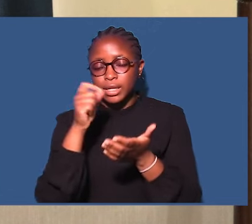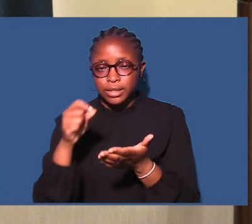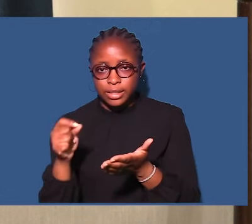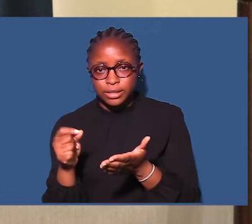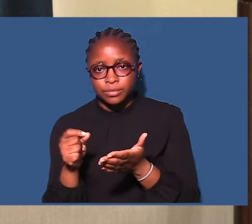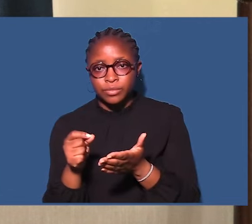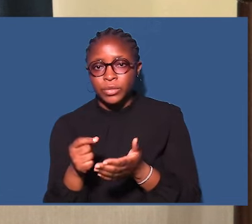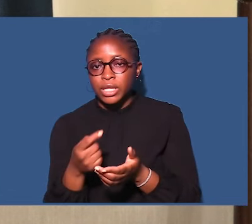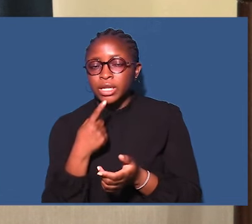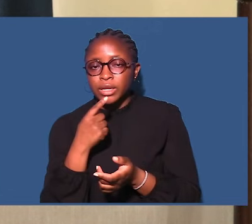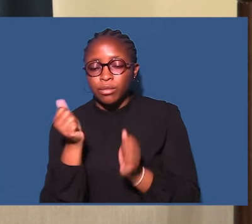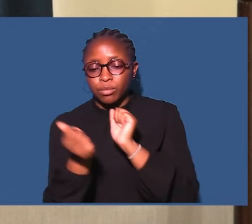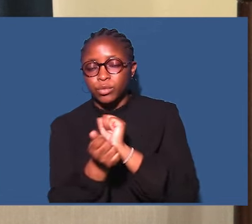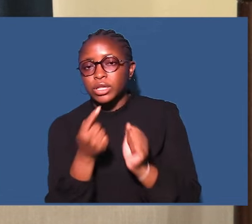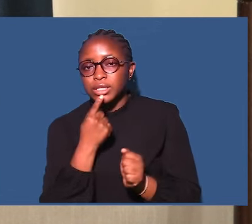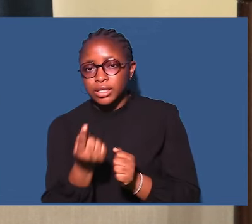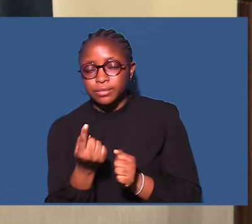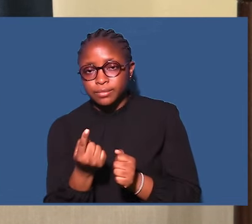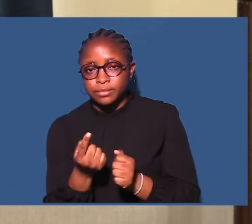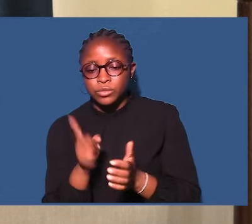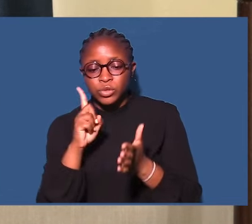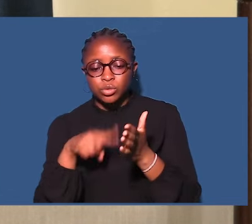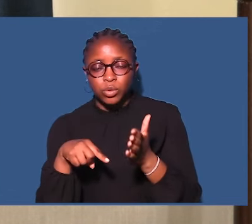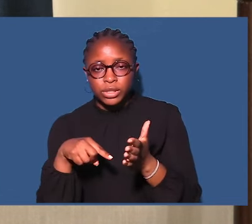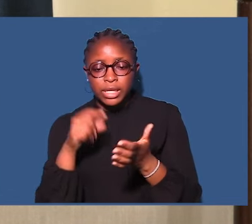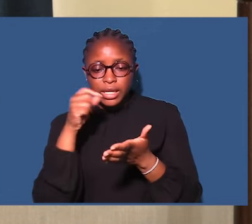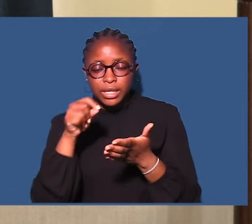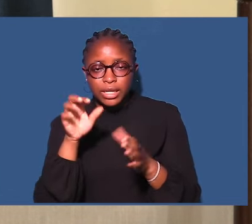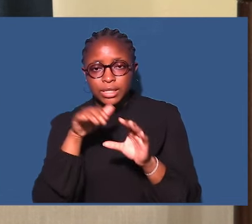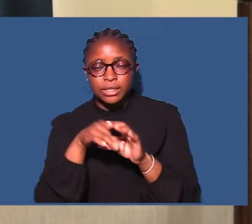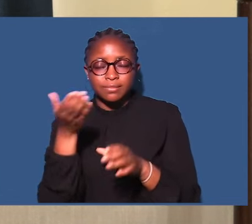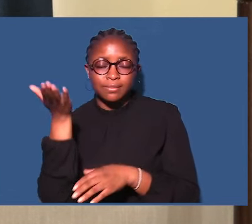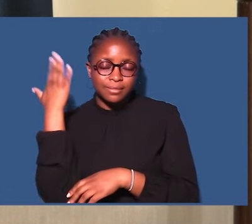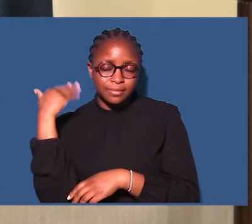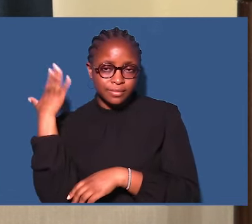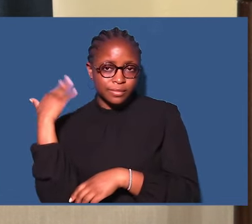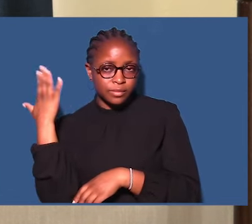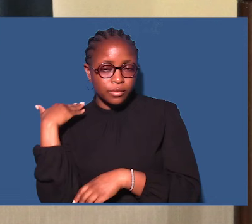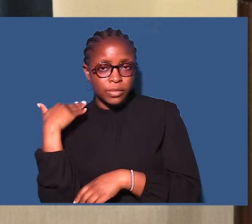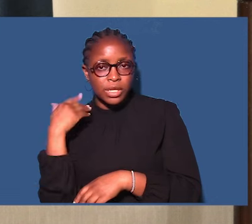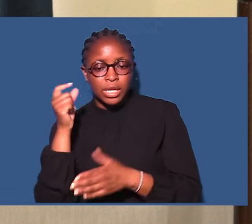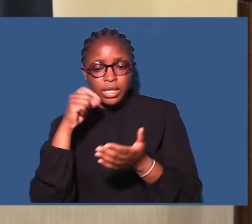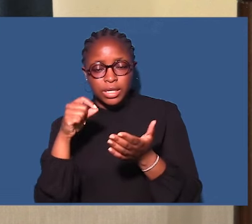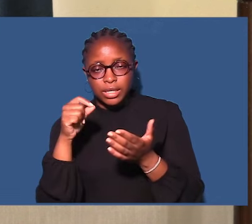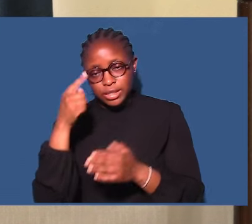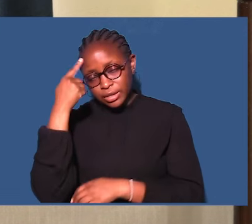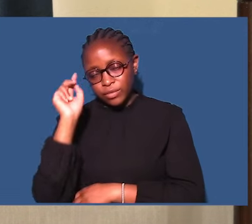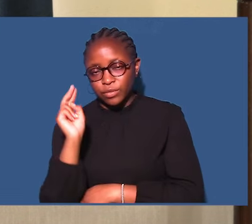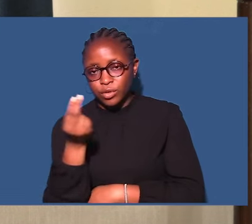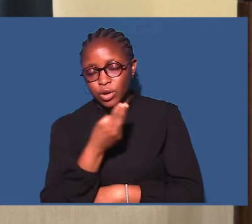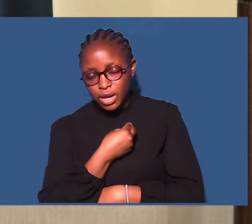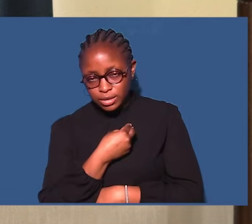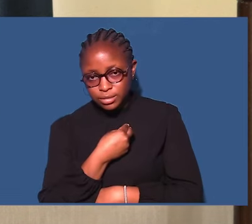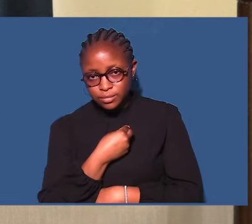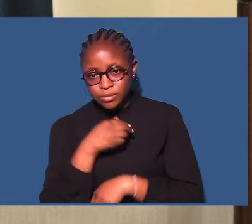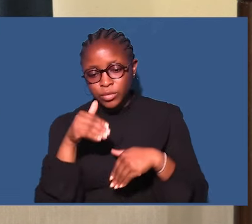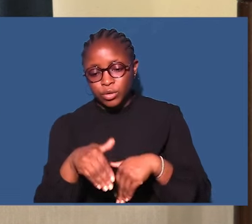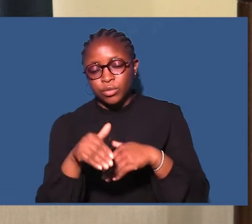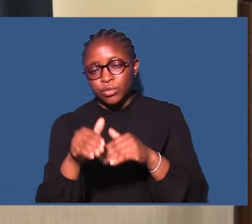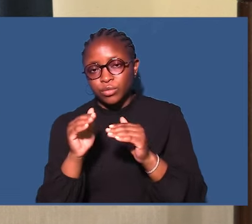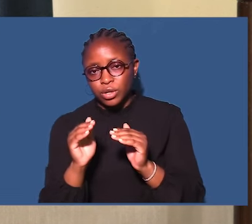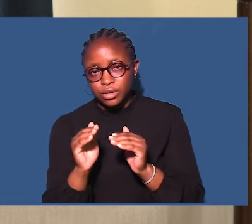the past was written for our instructions. It is good always as Christians to follow